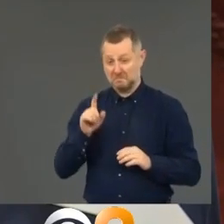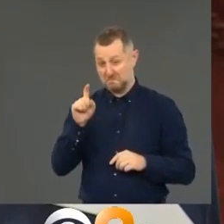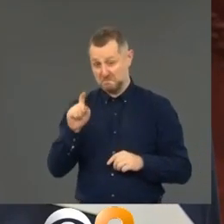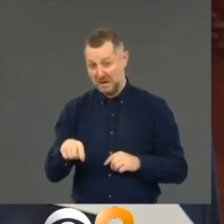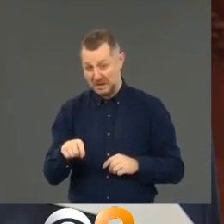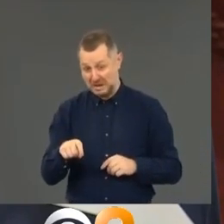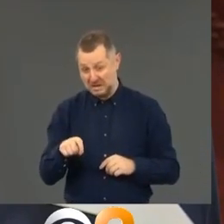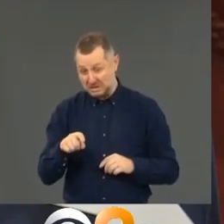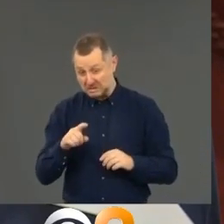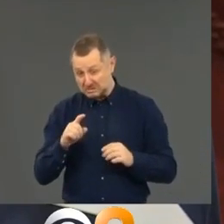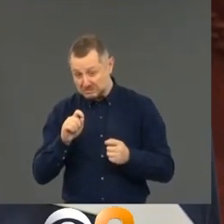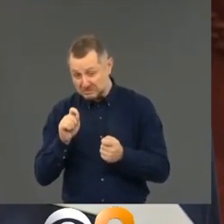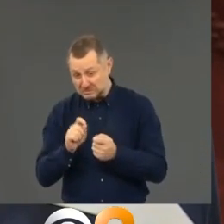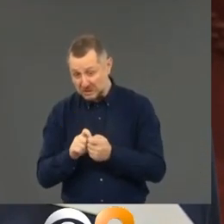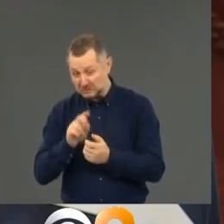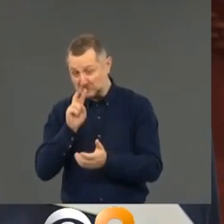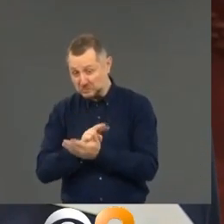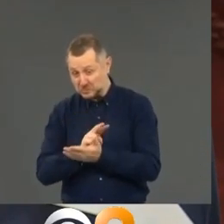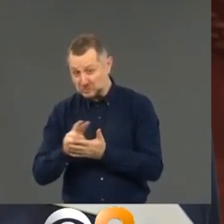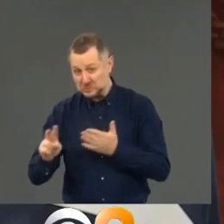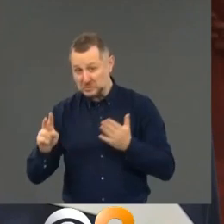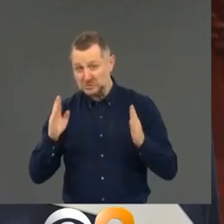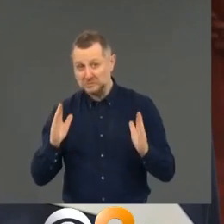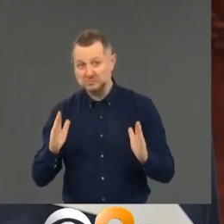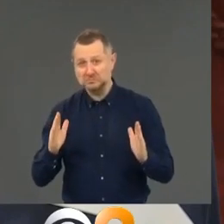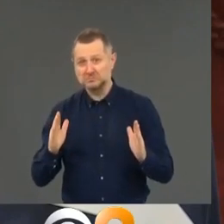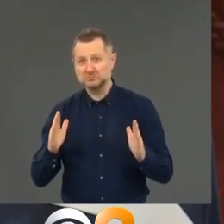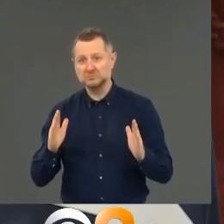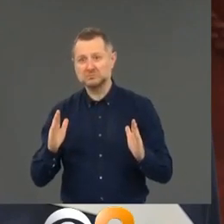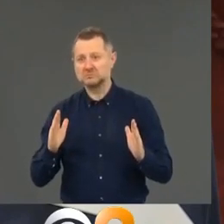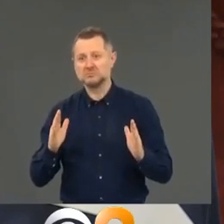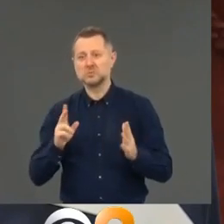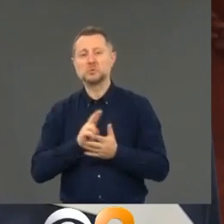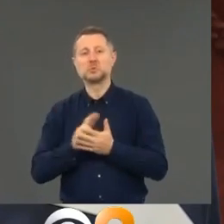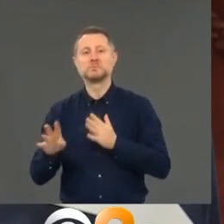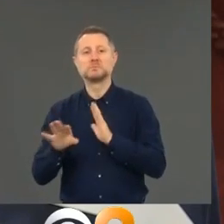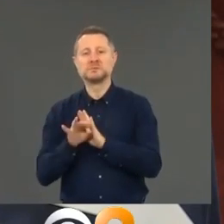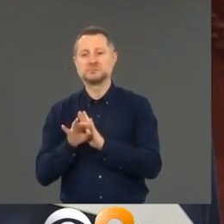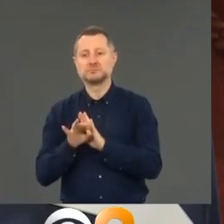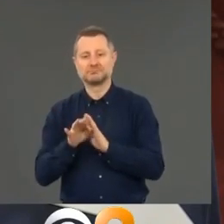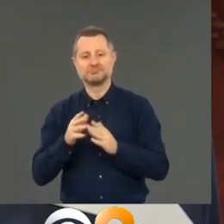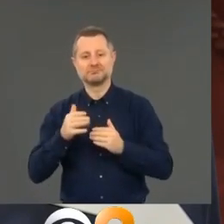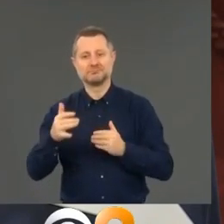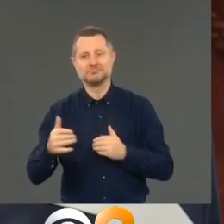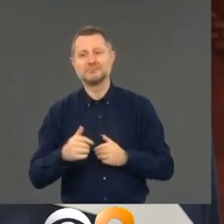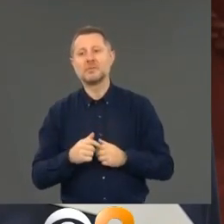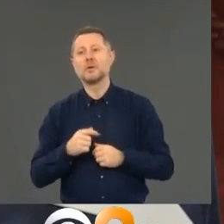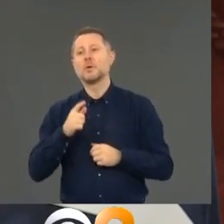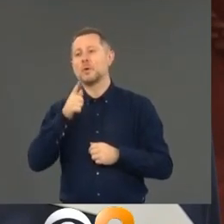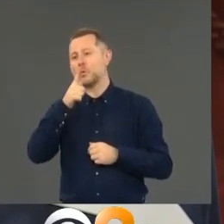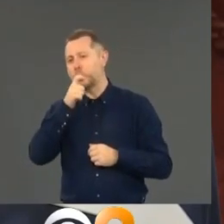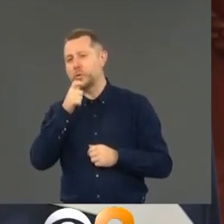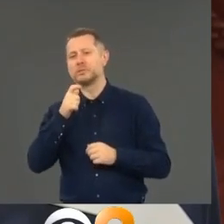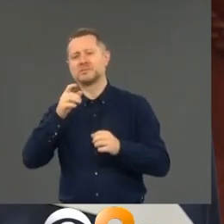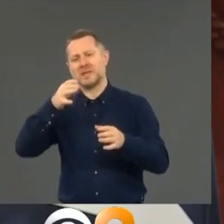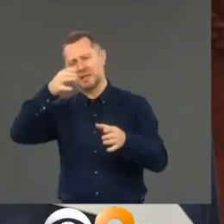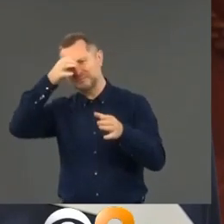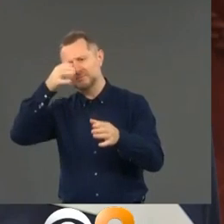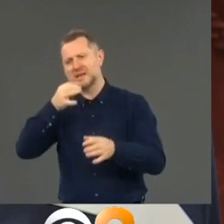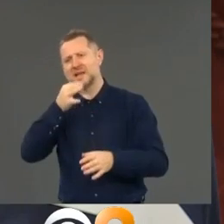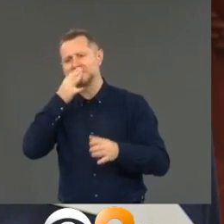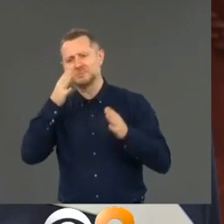number. That, where the 2 weeks comes from is, quote unquote, experts say that's the margin of